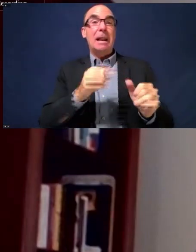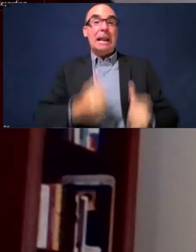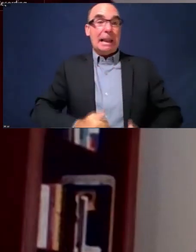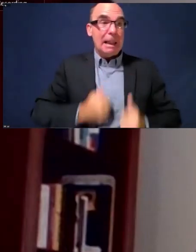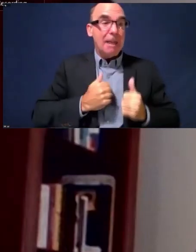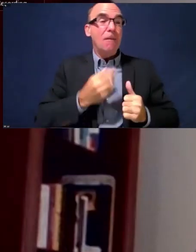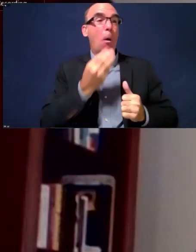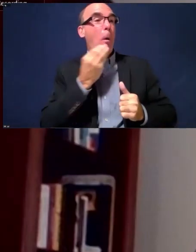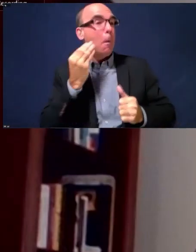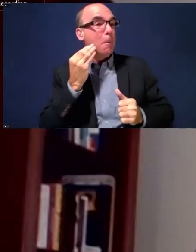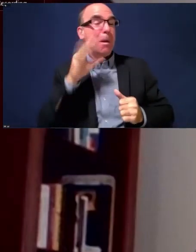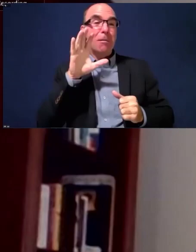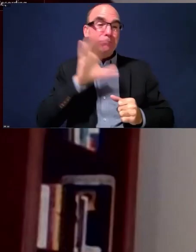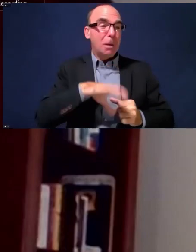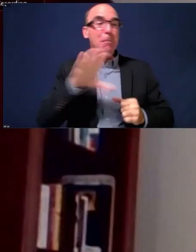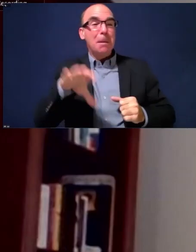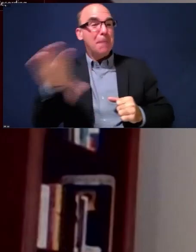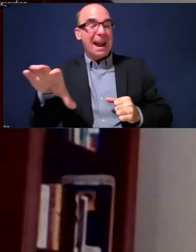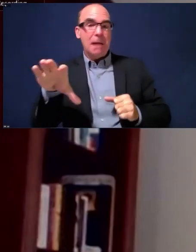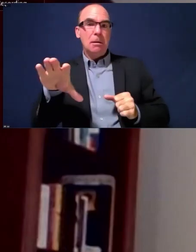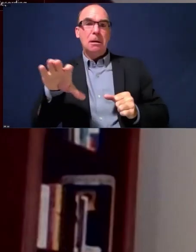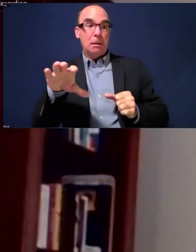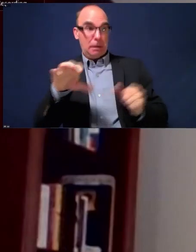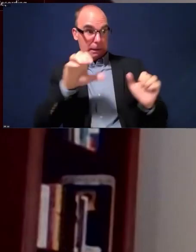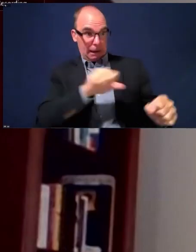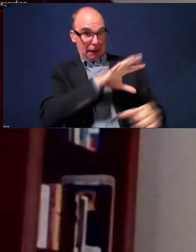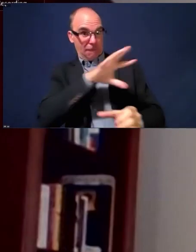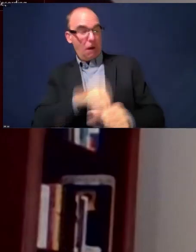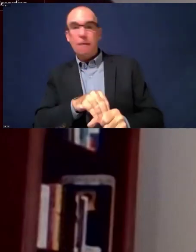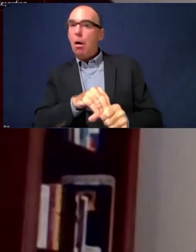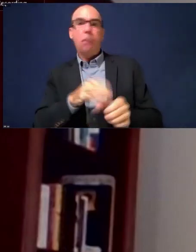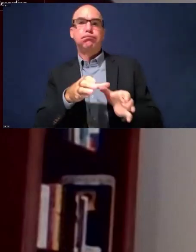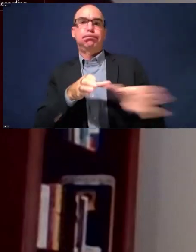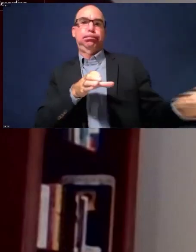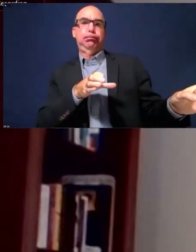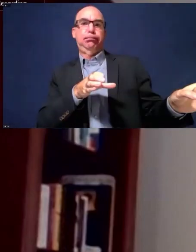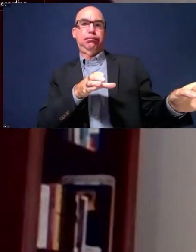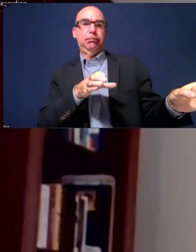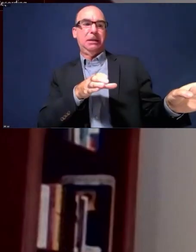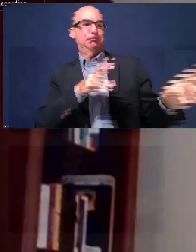work that were reminiscent of the days of slavery.